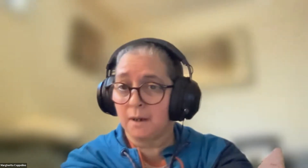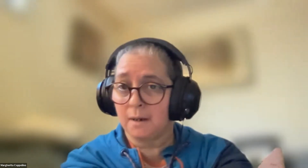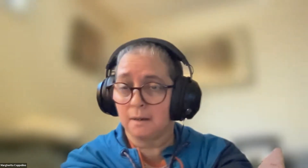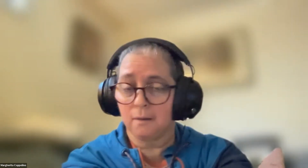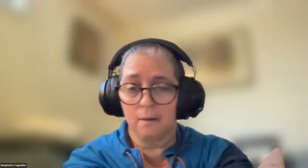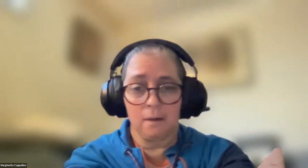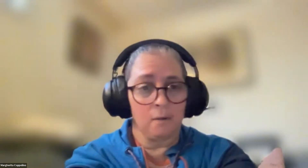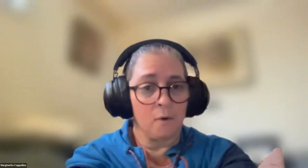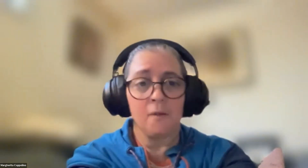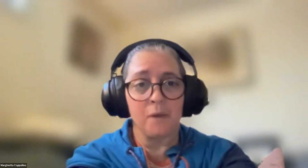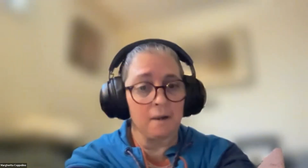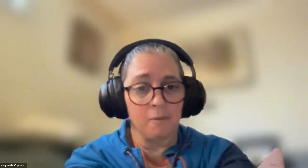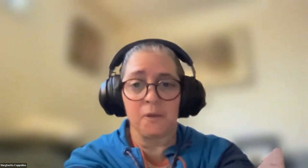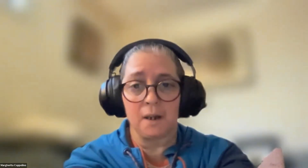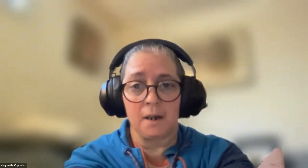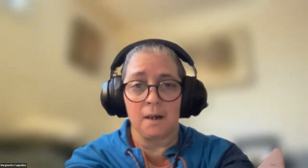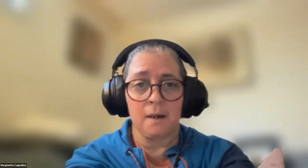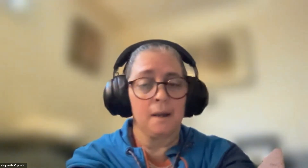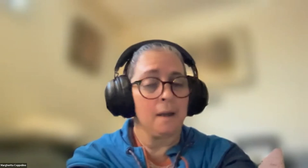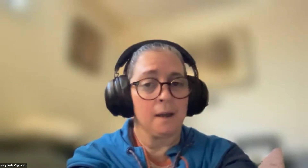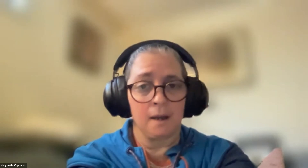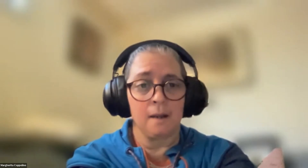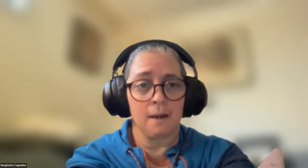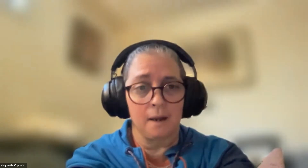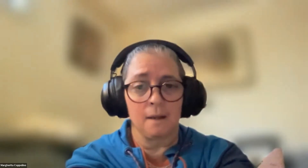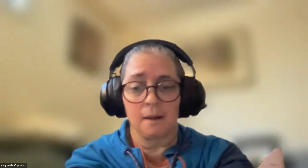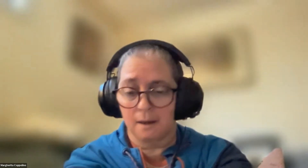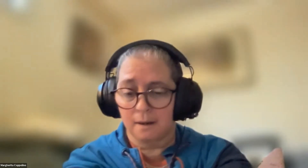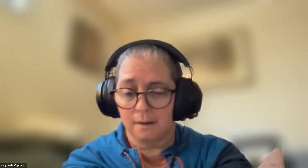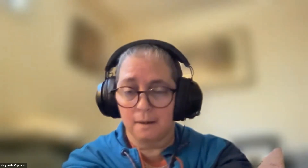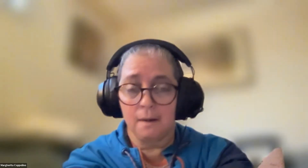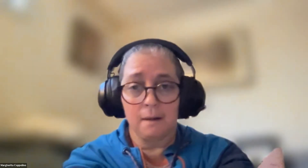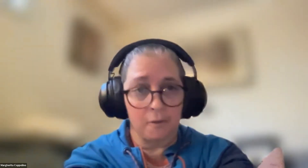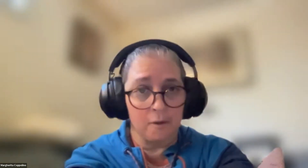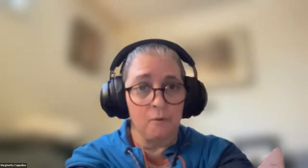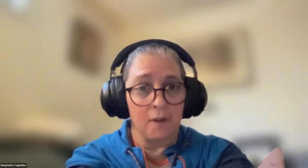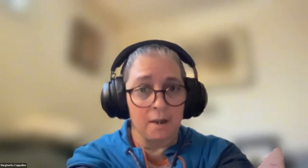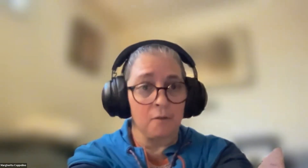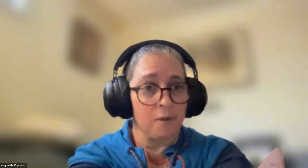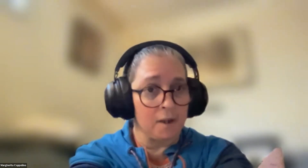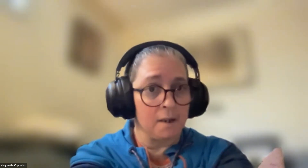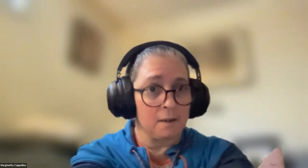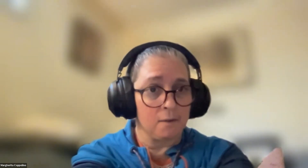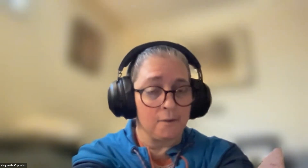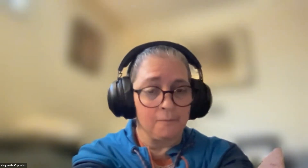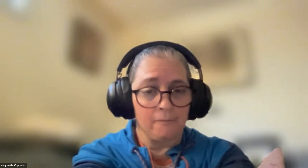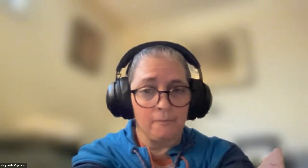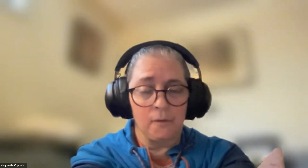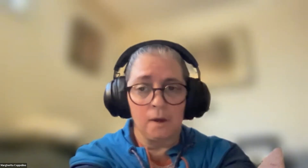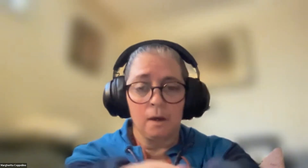pandemic planning. We have been left behind again and again and again. Nothing without us, without